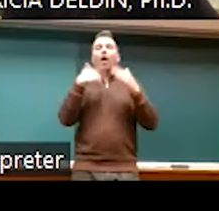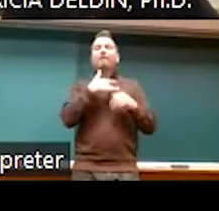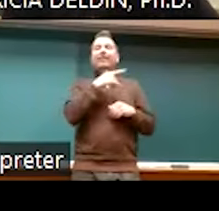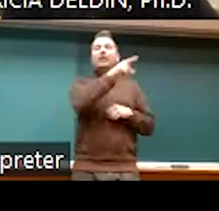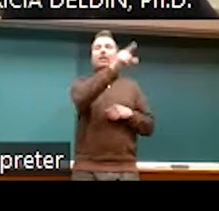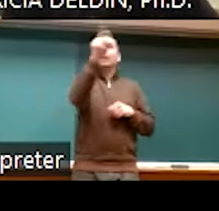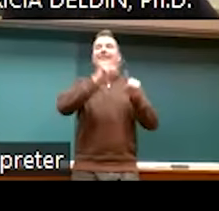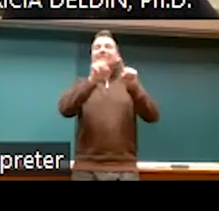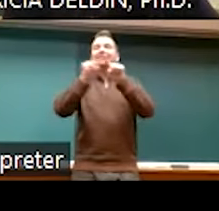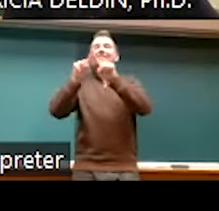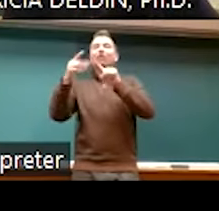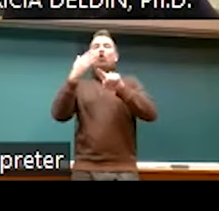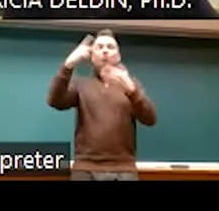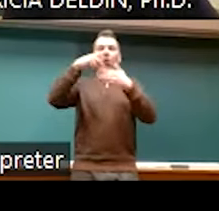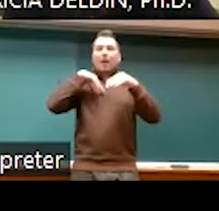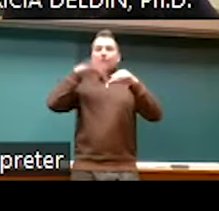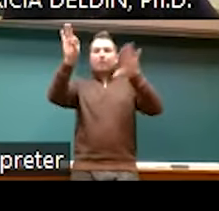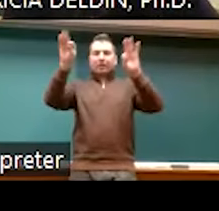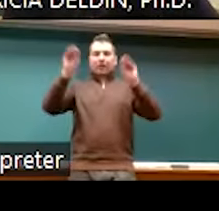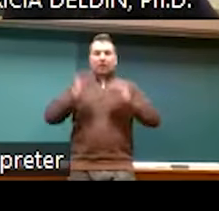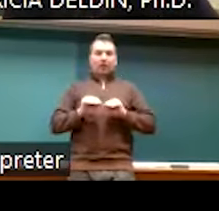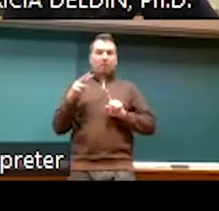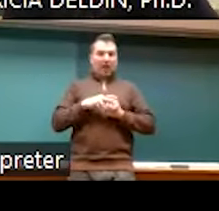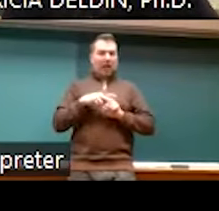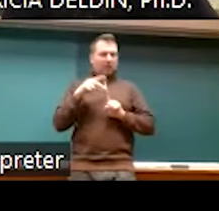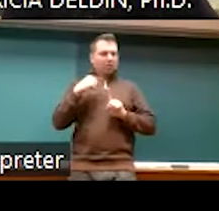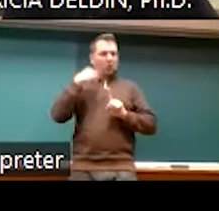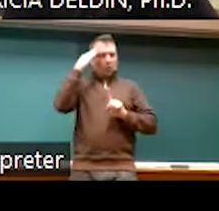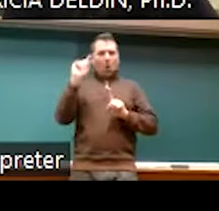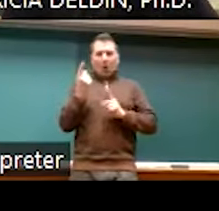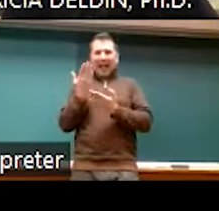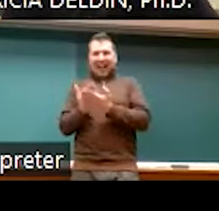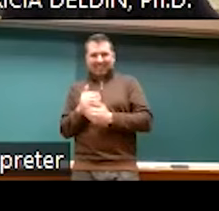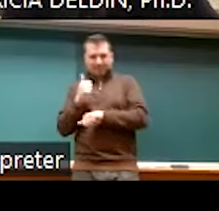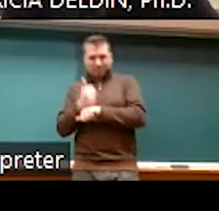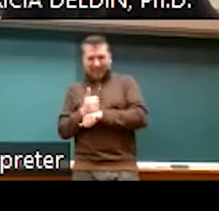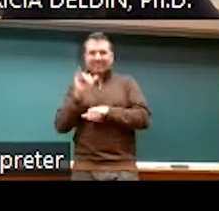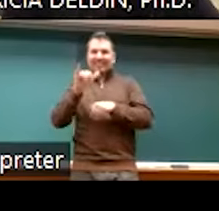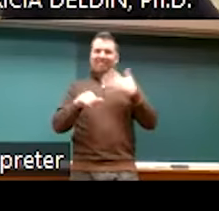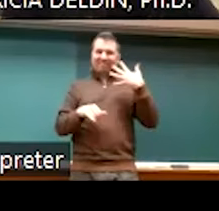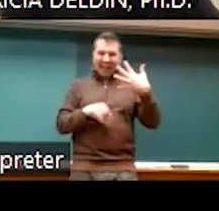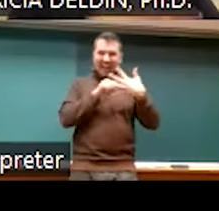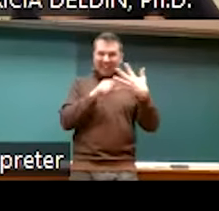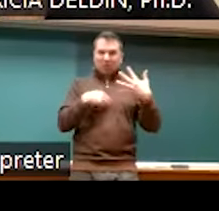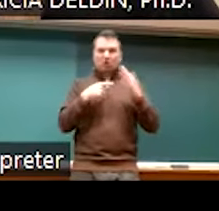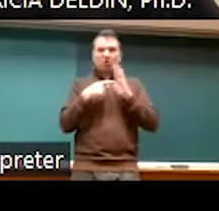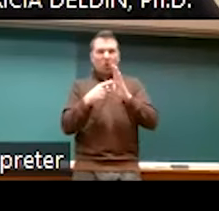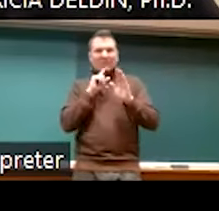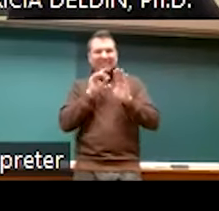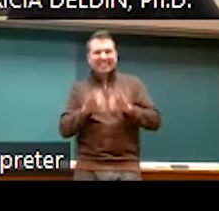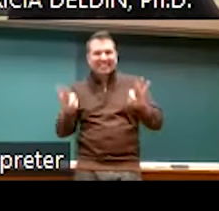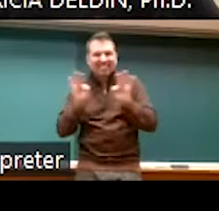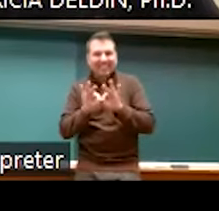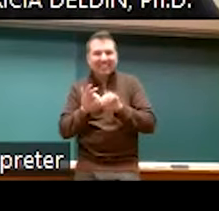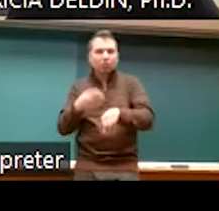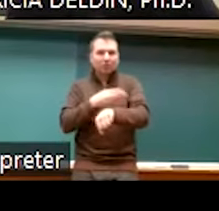we're testing the heck out of it. So we're only using evidence-based strategy and we're finding significant improvements. We are able to look at the